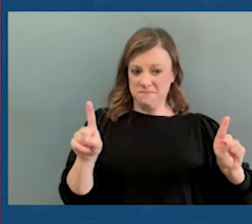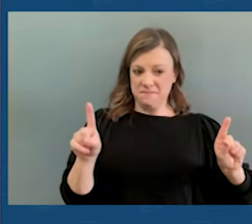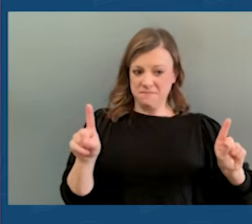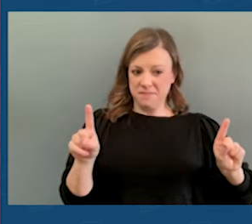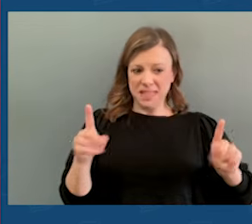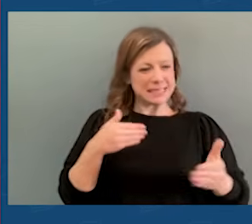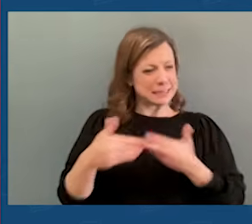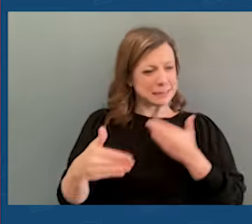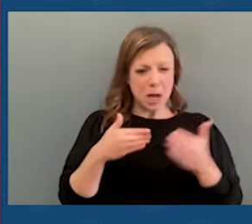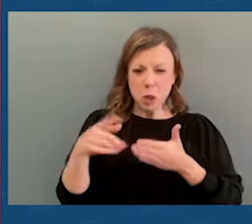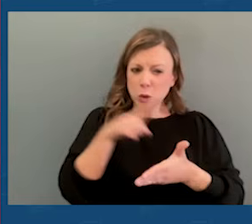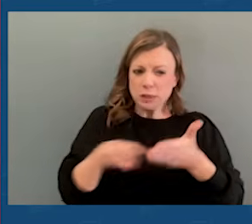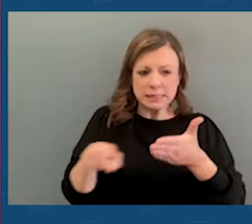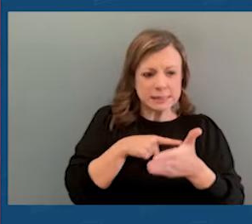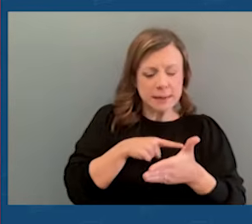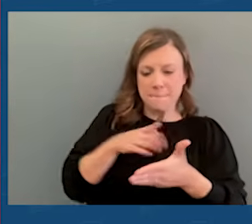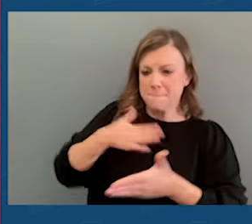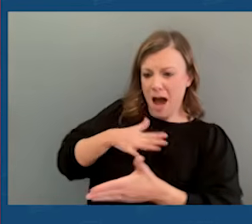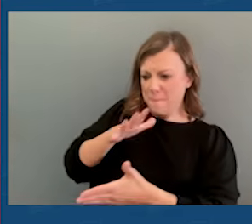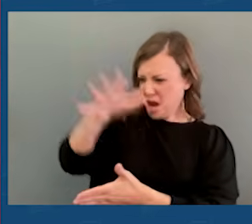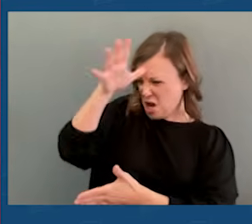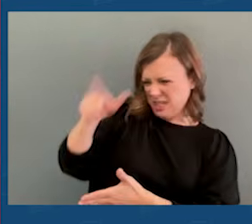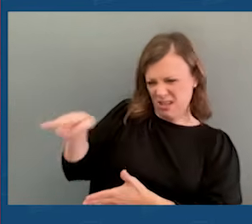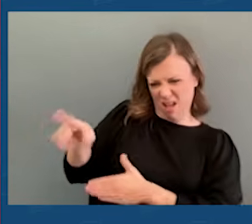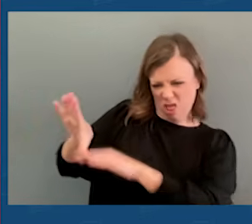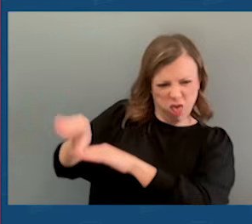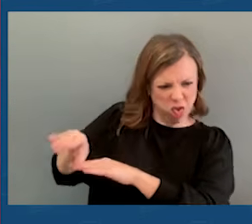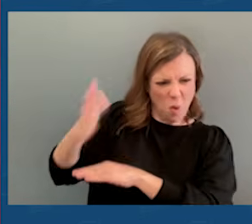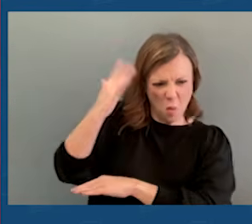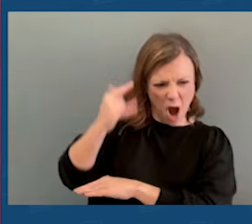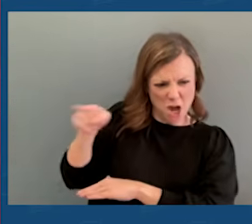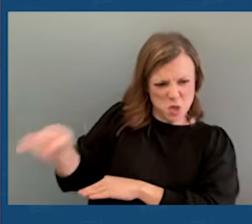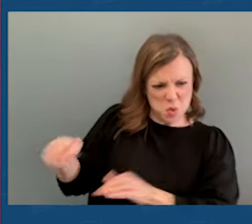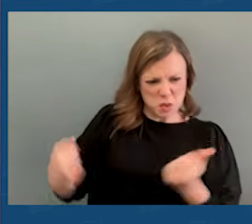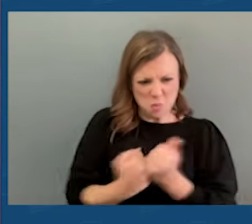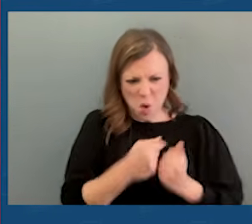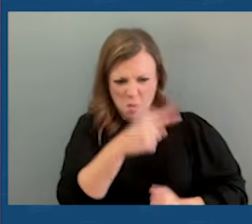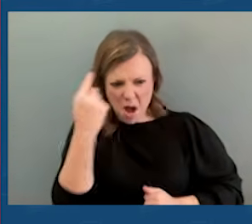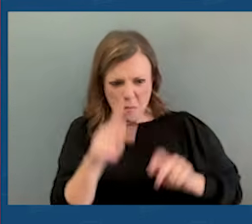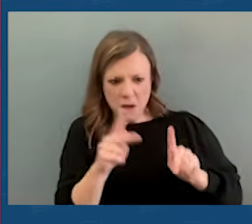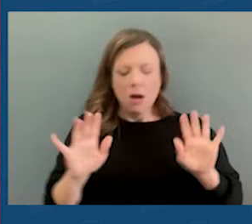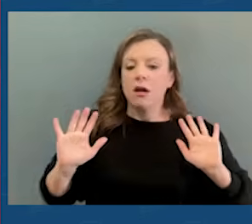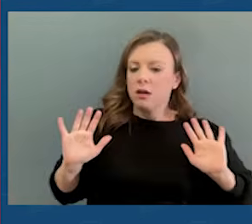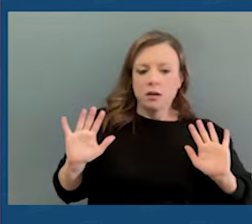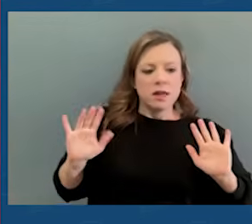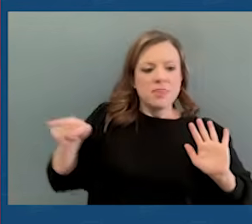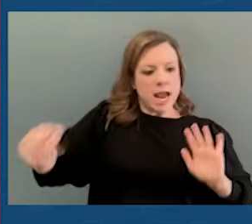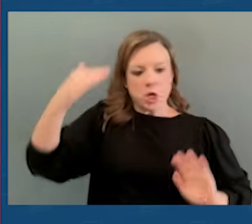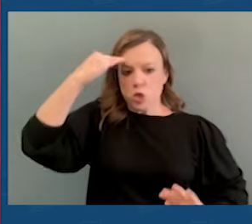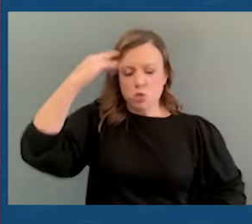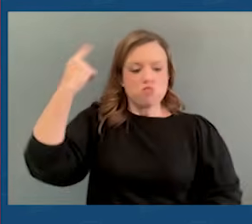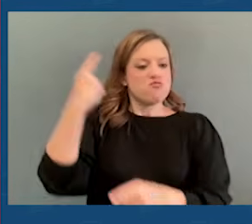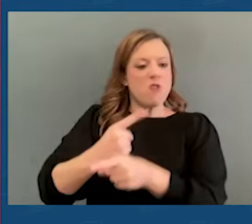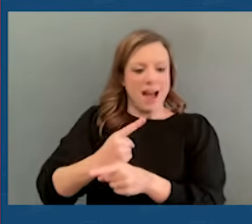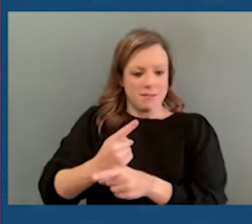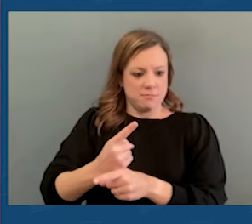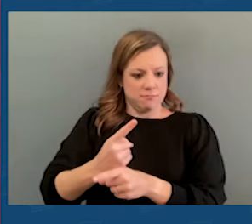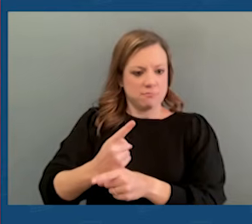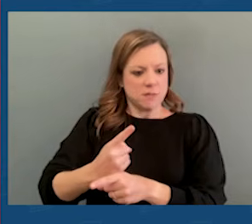my parents received at that time, they knew it was the right thing to do. Those are the values I was